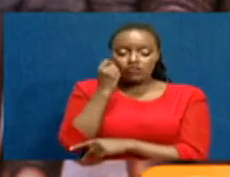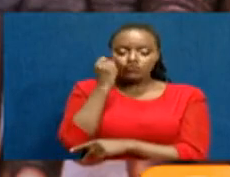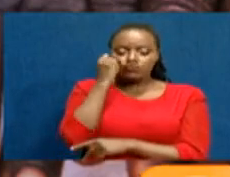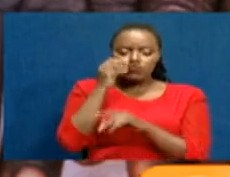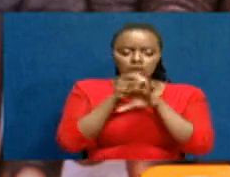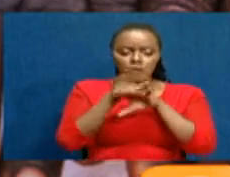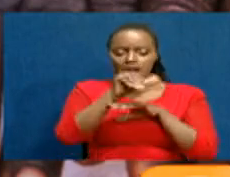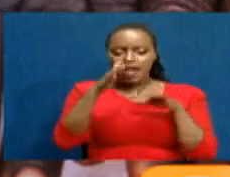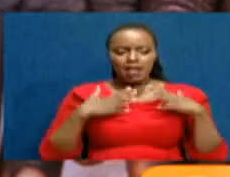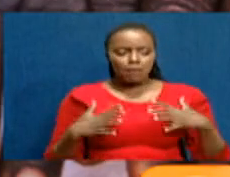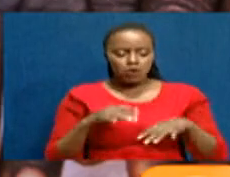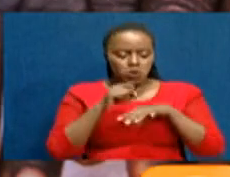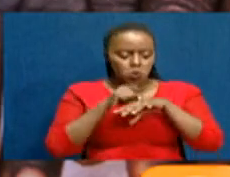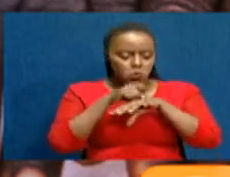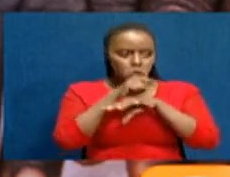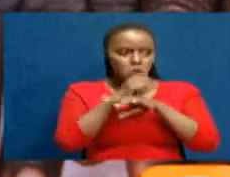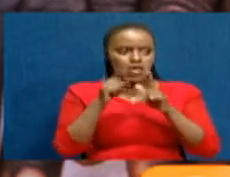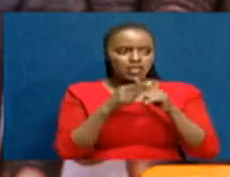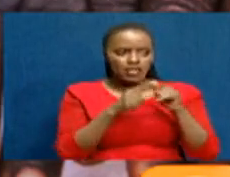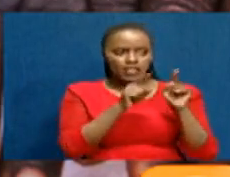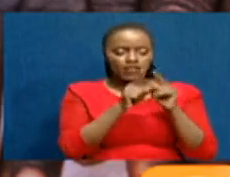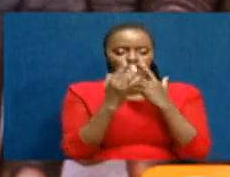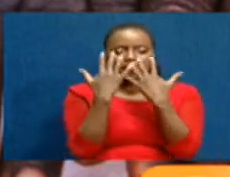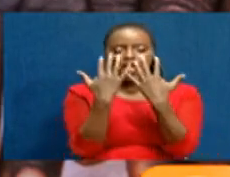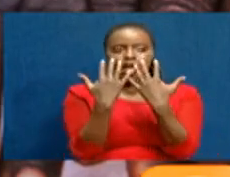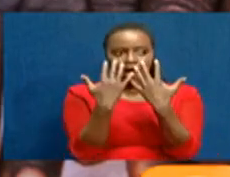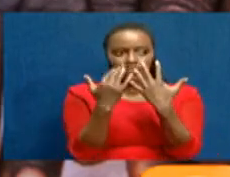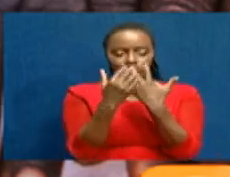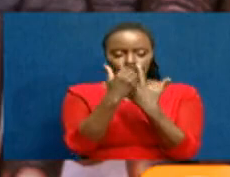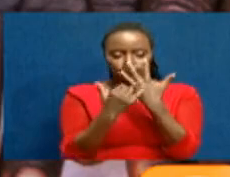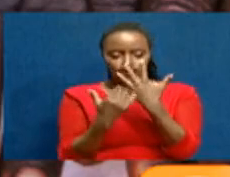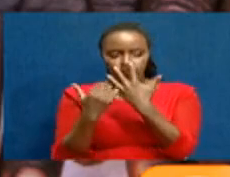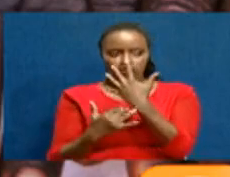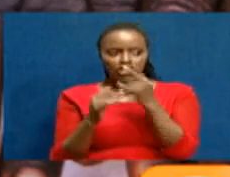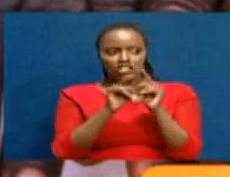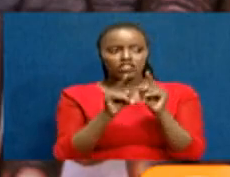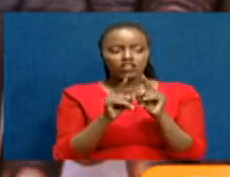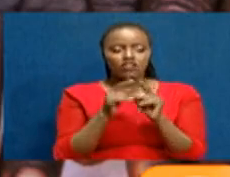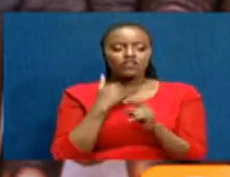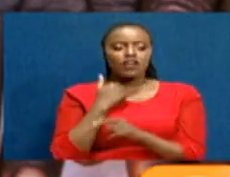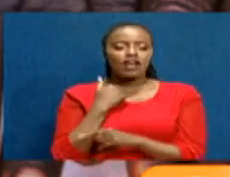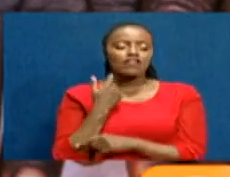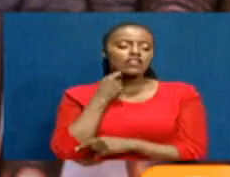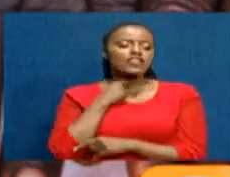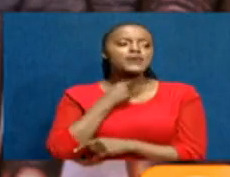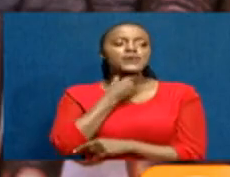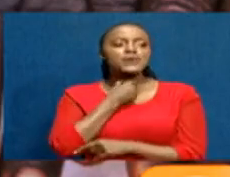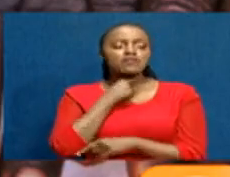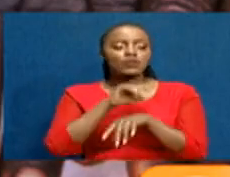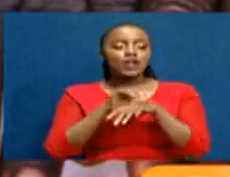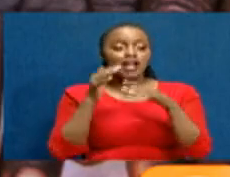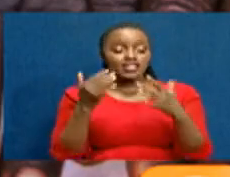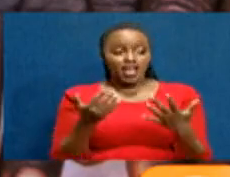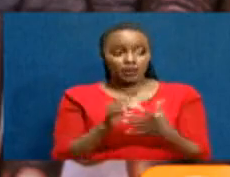spreading to other parts of the body, most commonly the palms of the hands and soles of the feet. So how do you catch it?